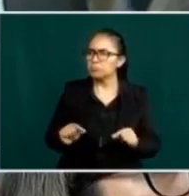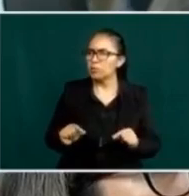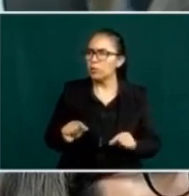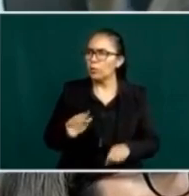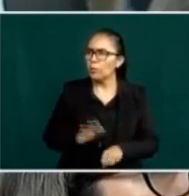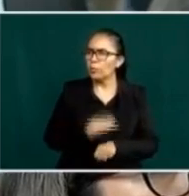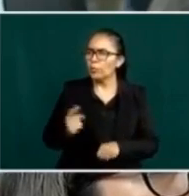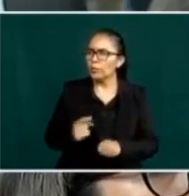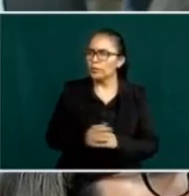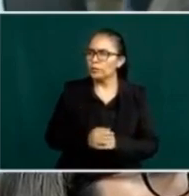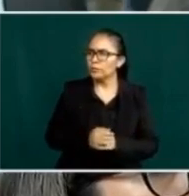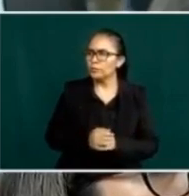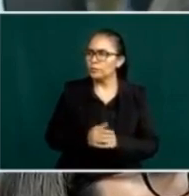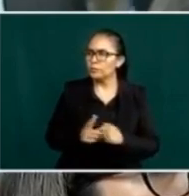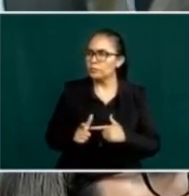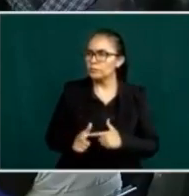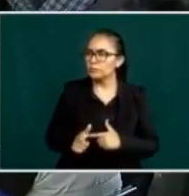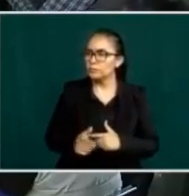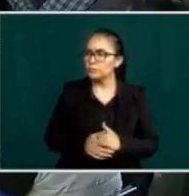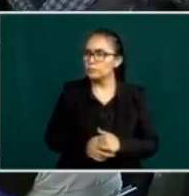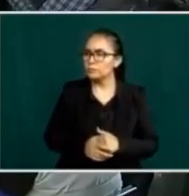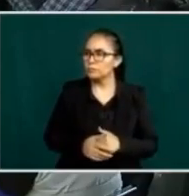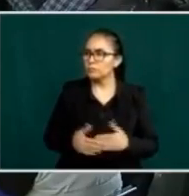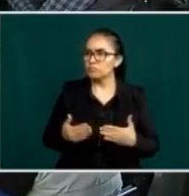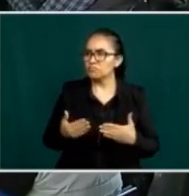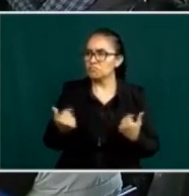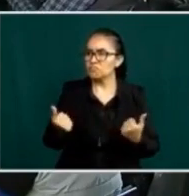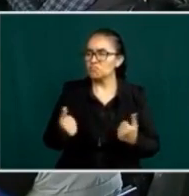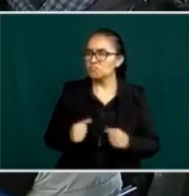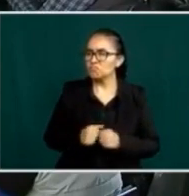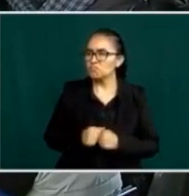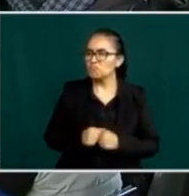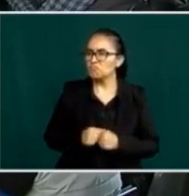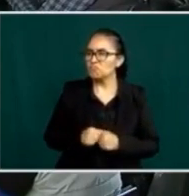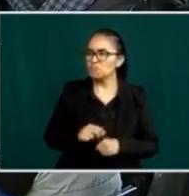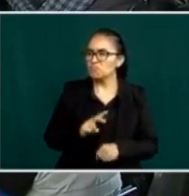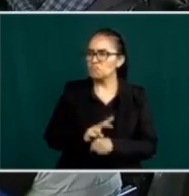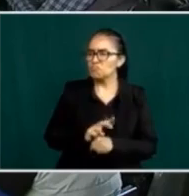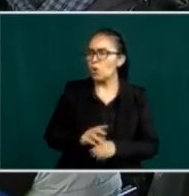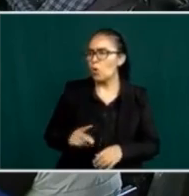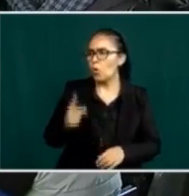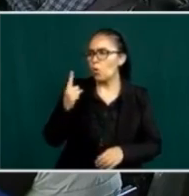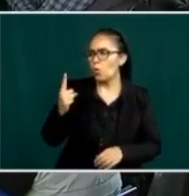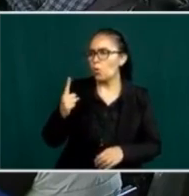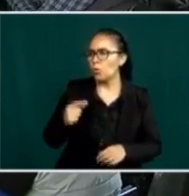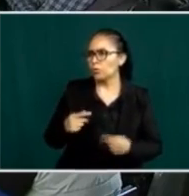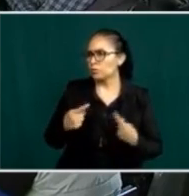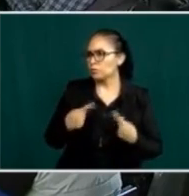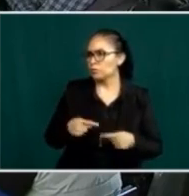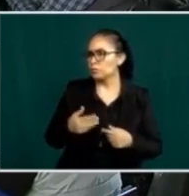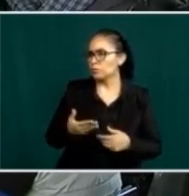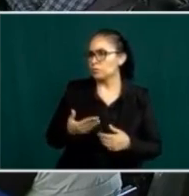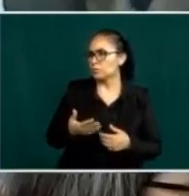They can't progress because nobody's handling things properly, and they won't give them their